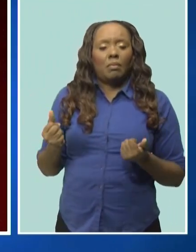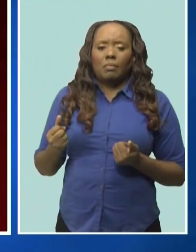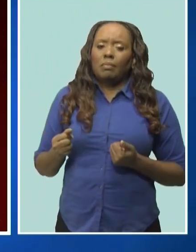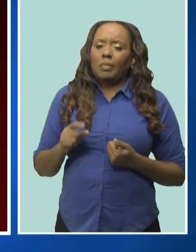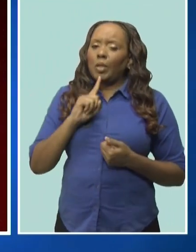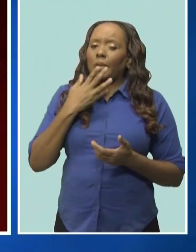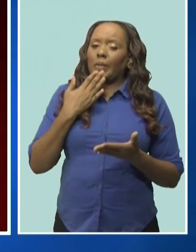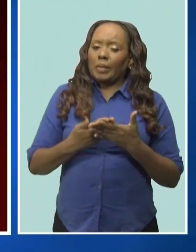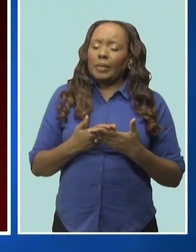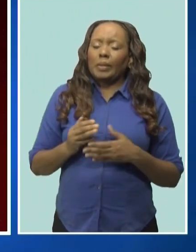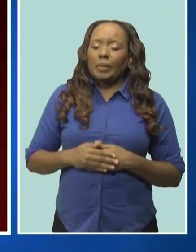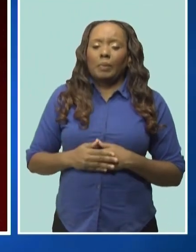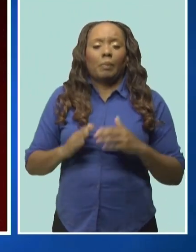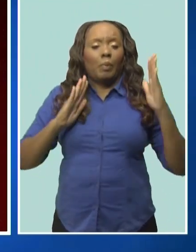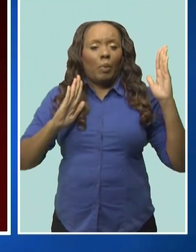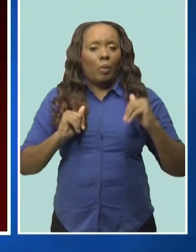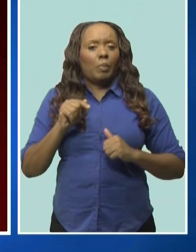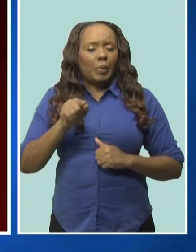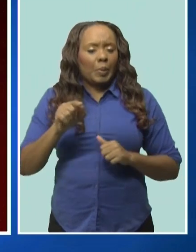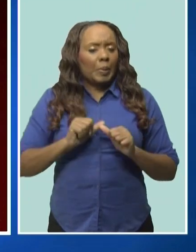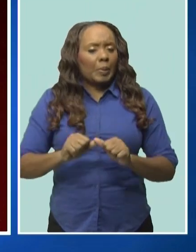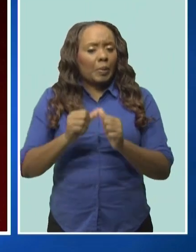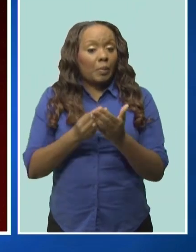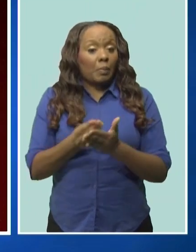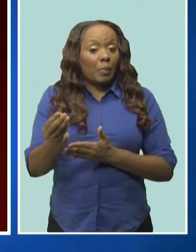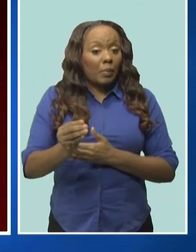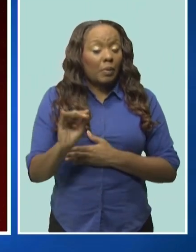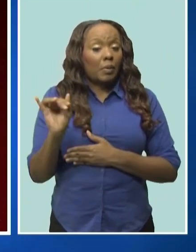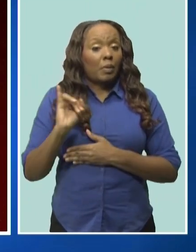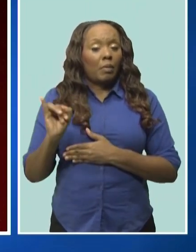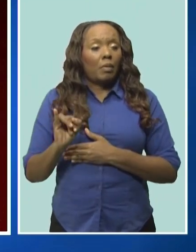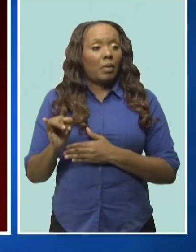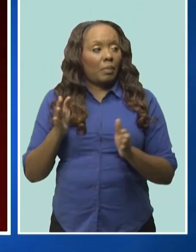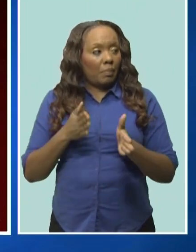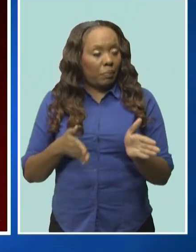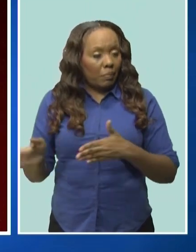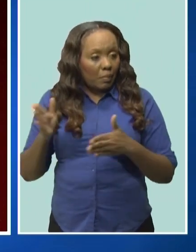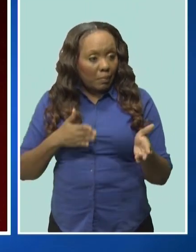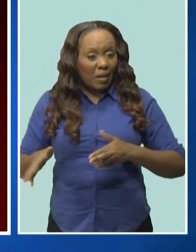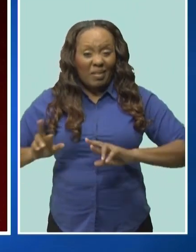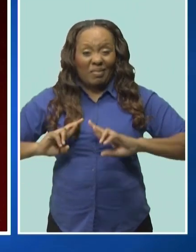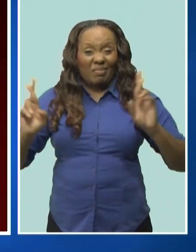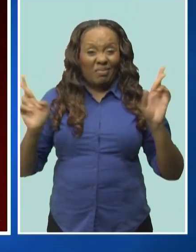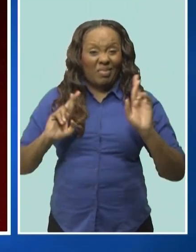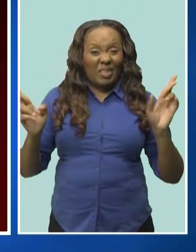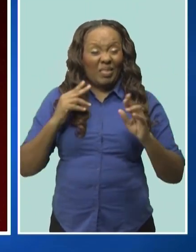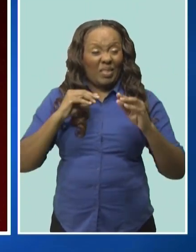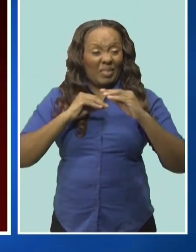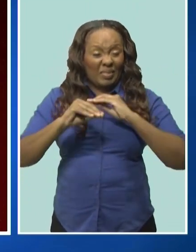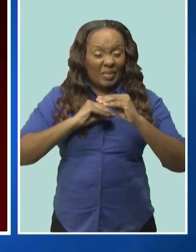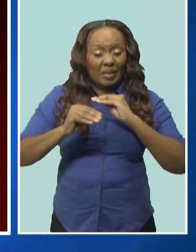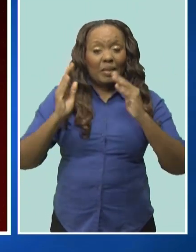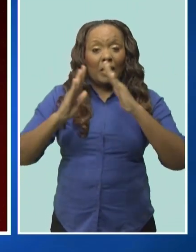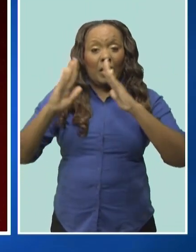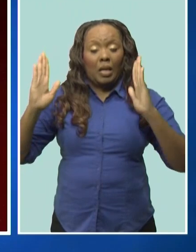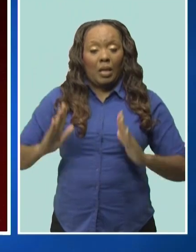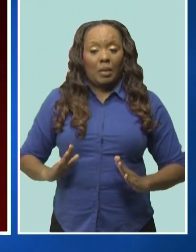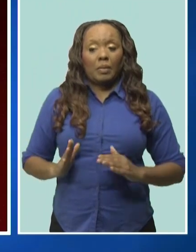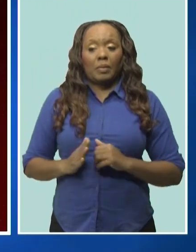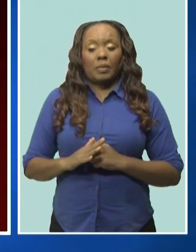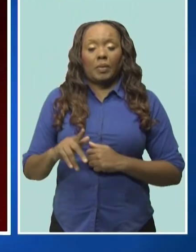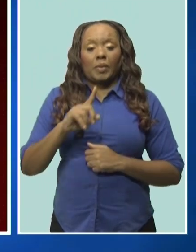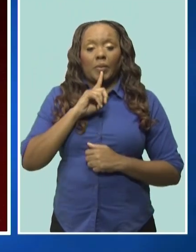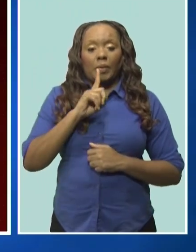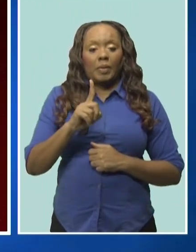we hope that Barbadians continue this trend and prepare for the financial impacts that they will need to repair their house. It's a very